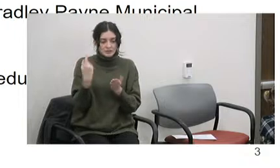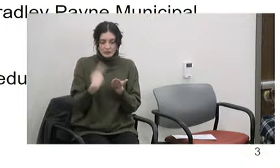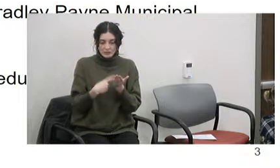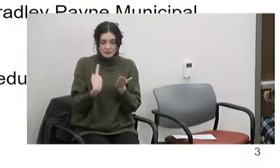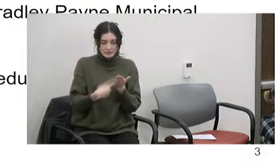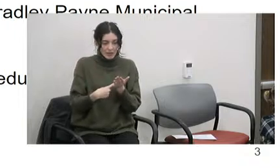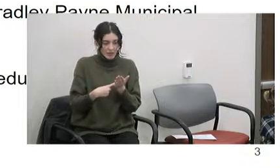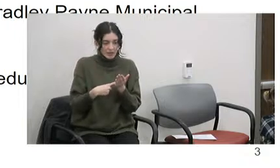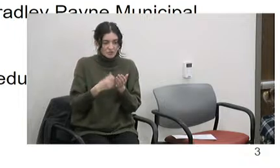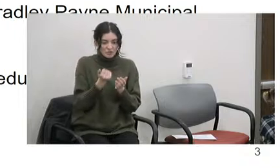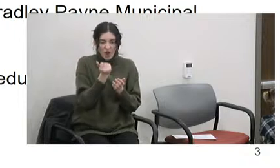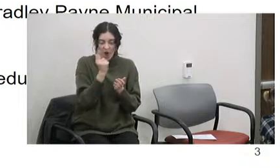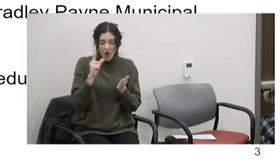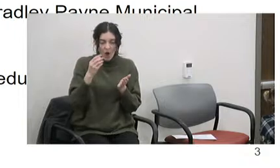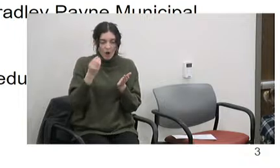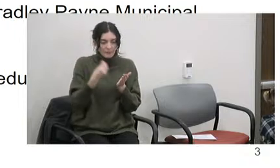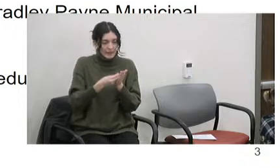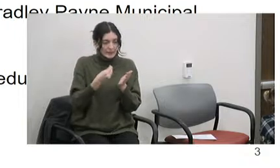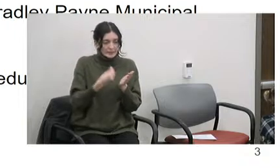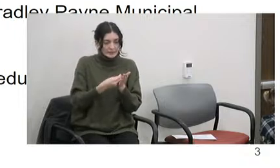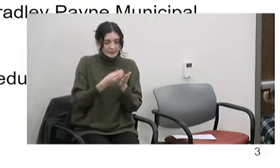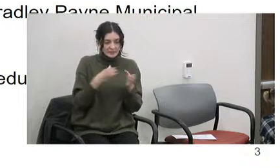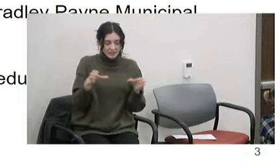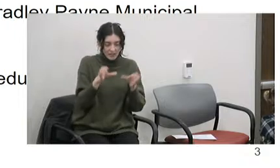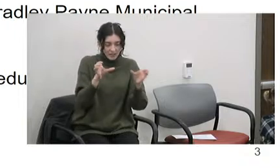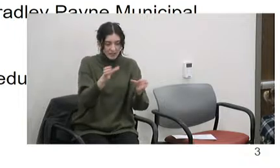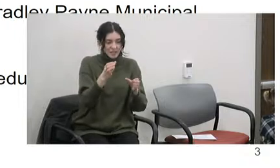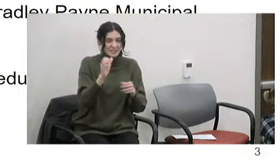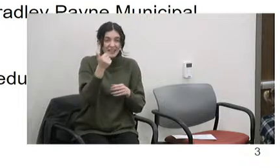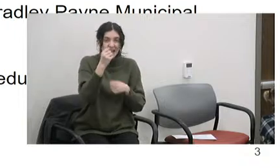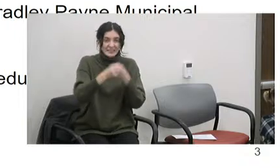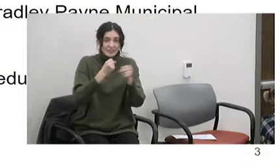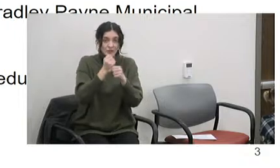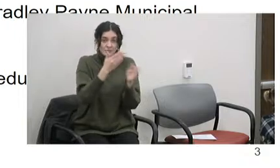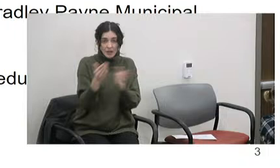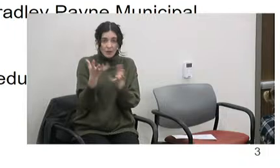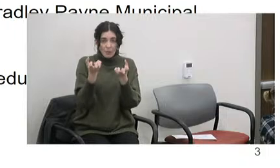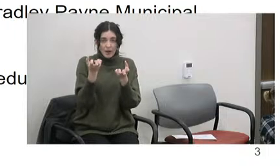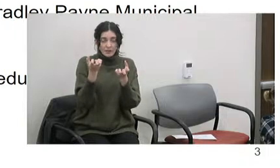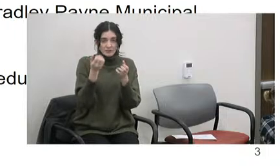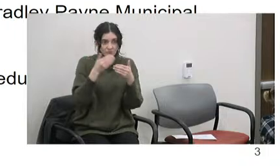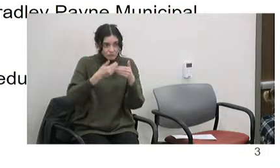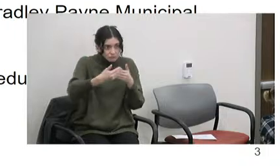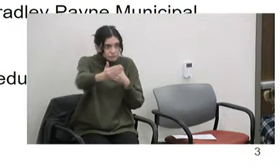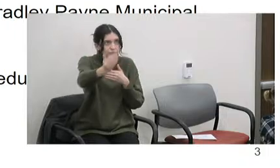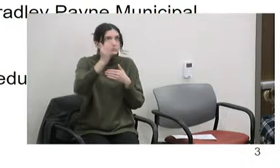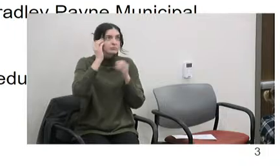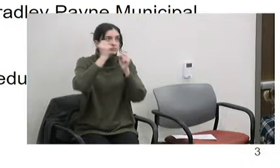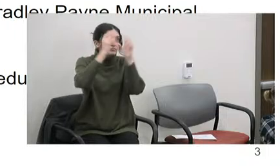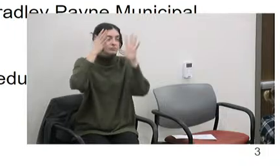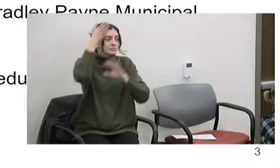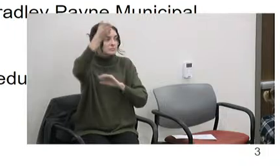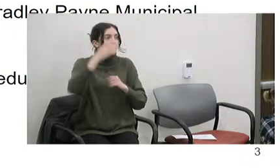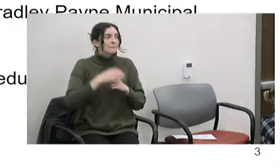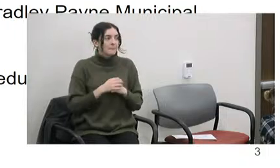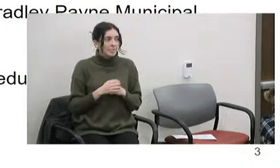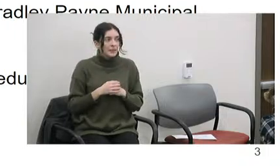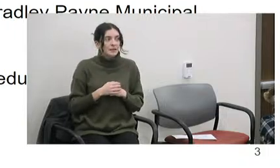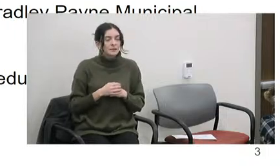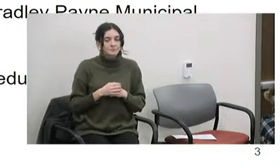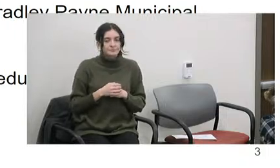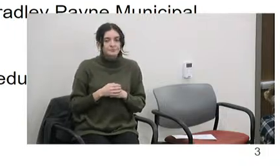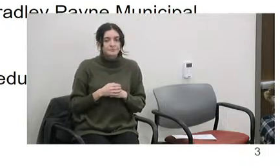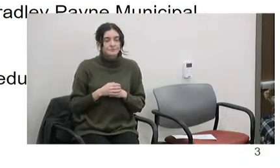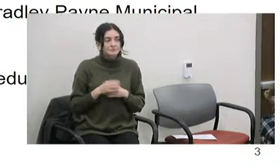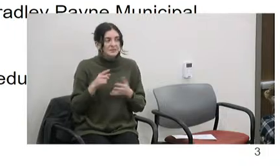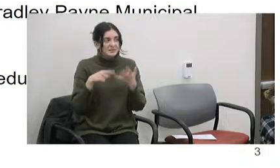plan, and assigning costs to all of those items. So that'll be a good thing for the district going forward.